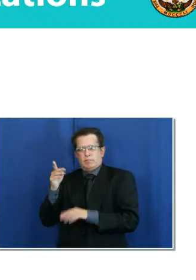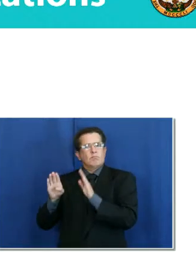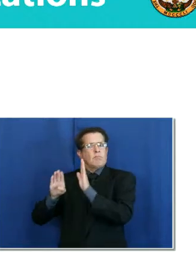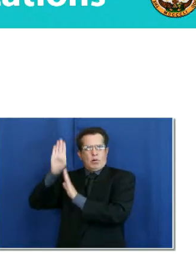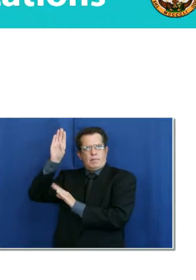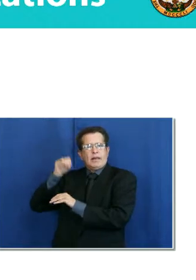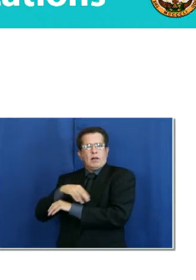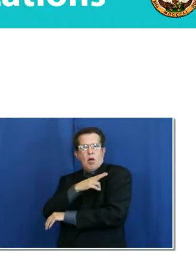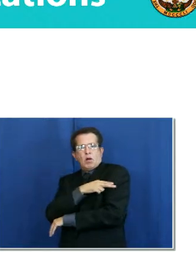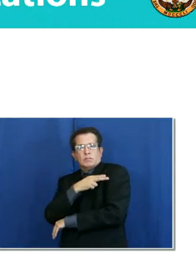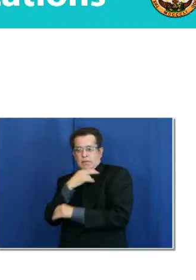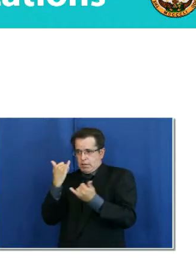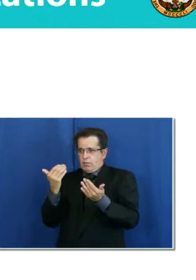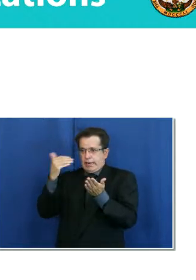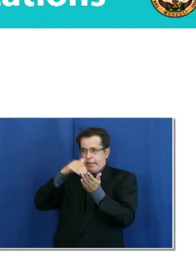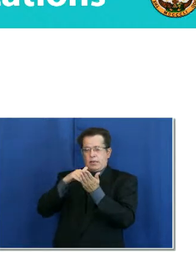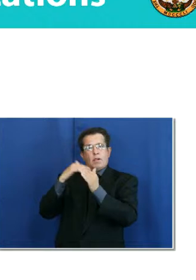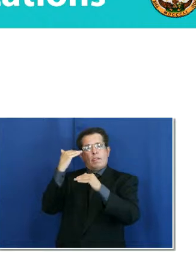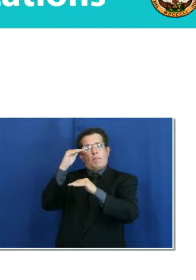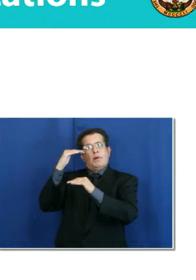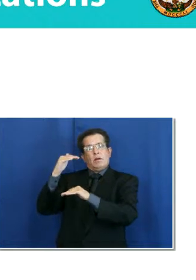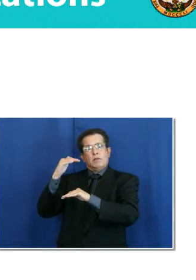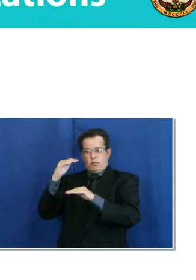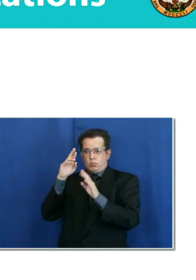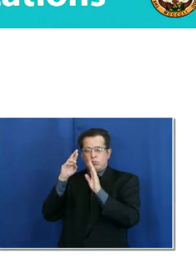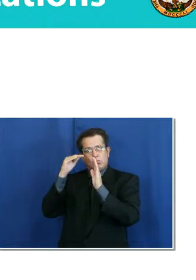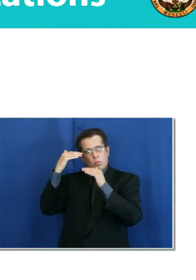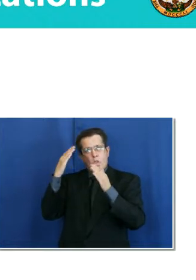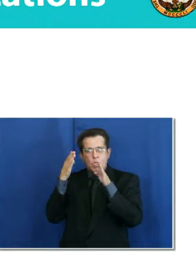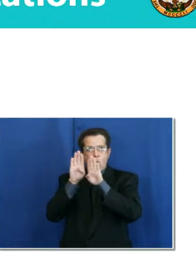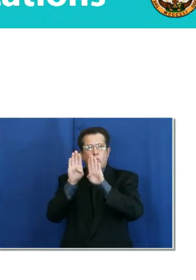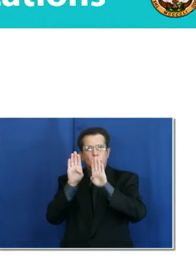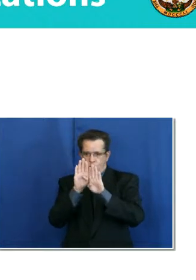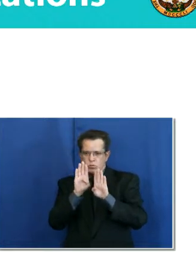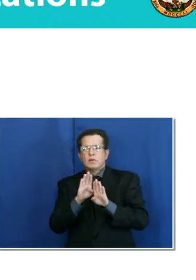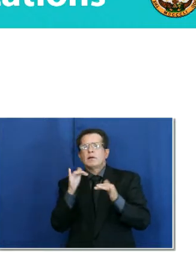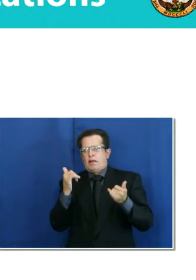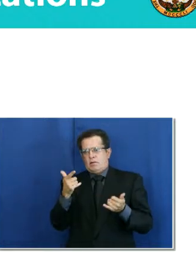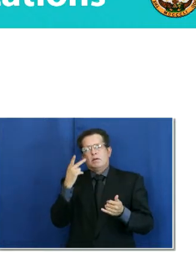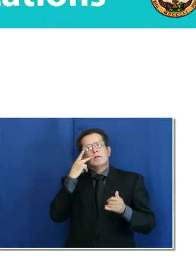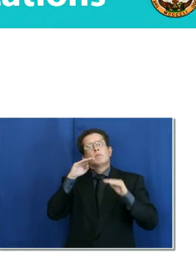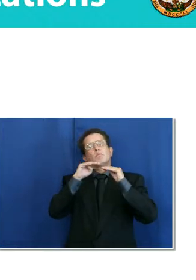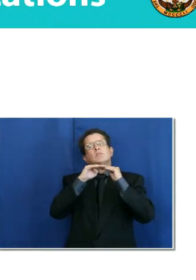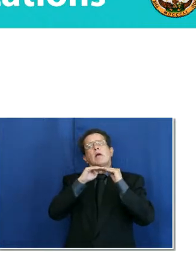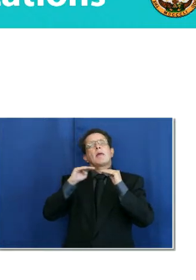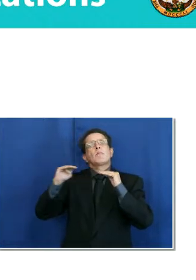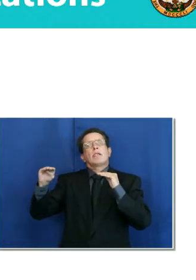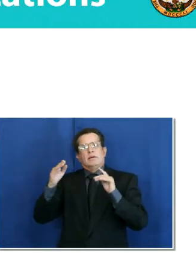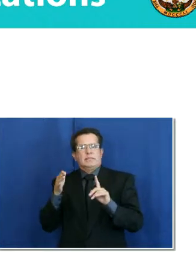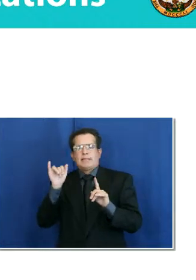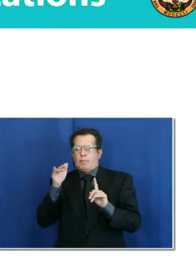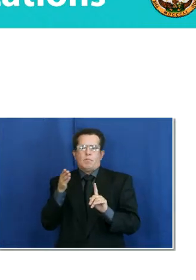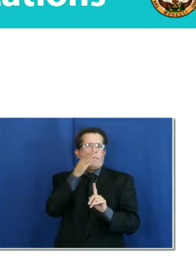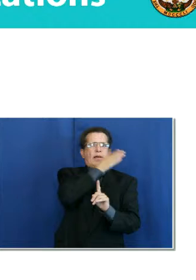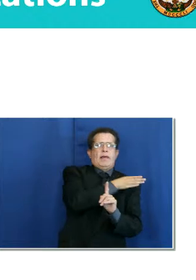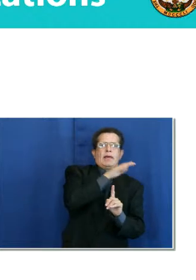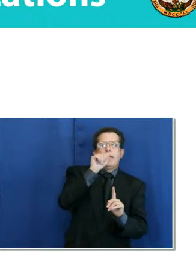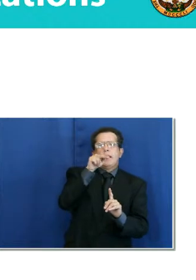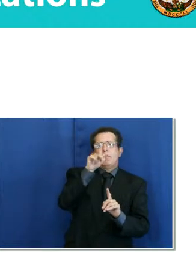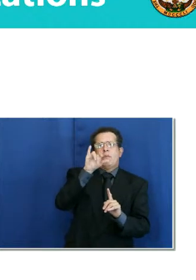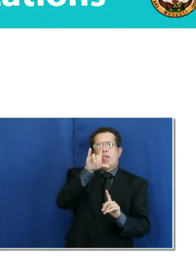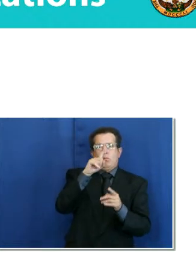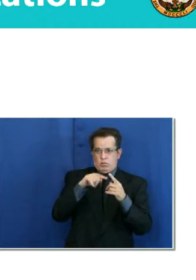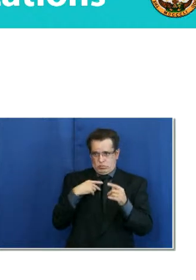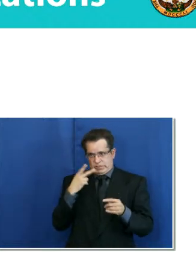the restrictions were reintroduced, the numbers improved, and now we're seeing roughly the same number of cases we saw last April. So what does that tell